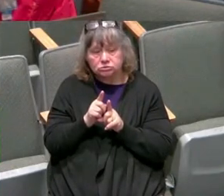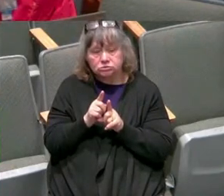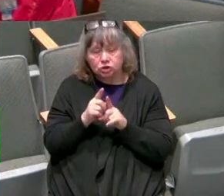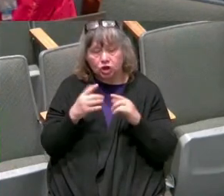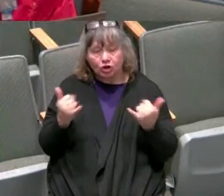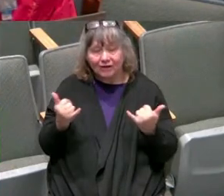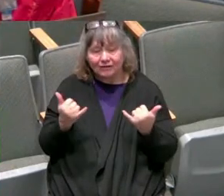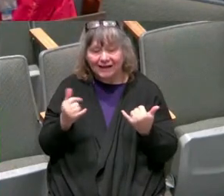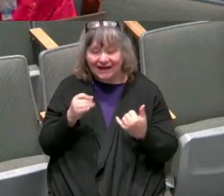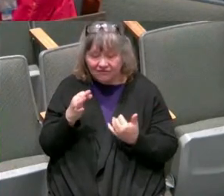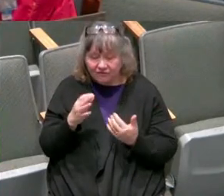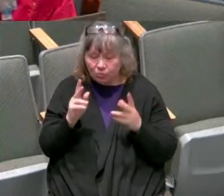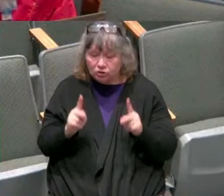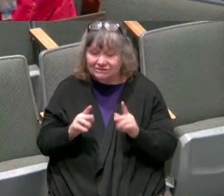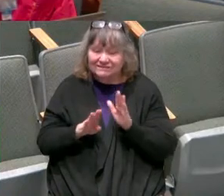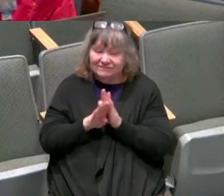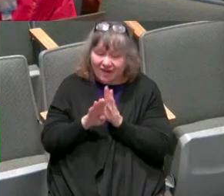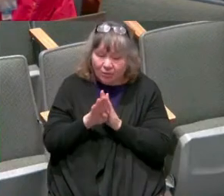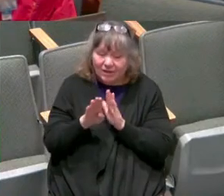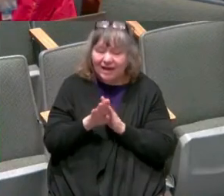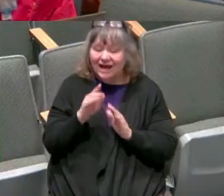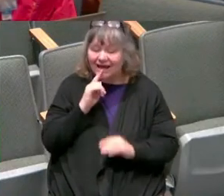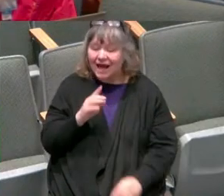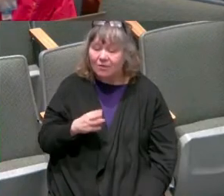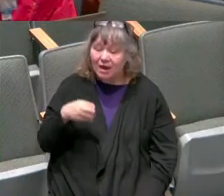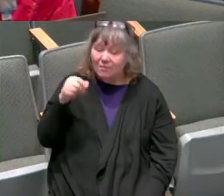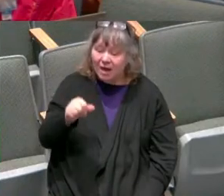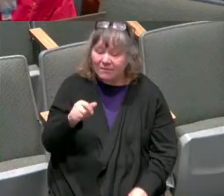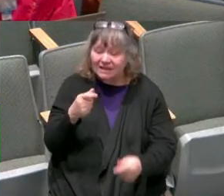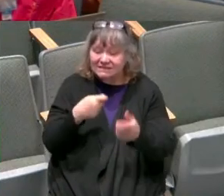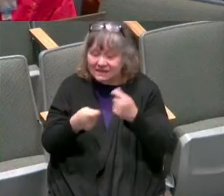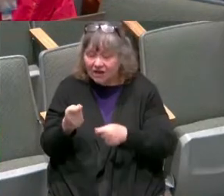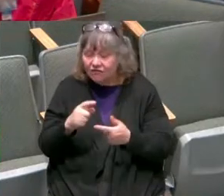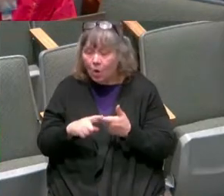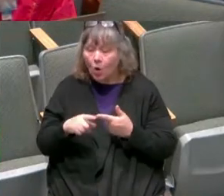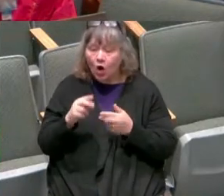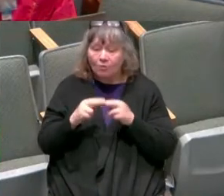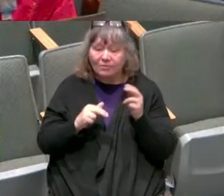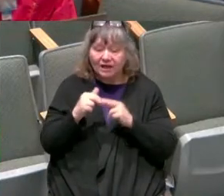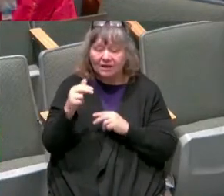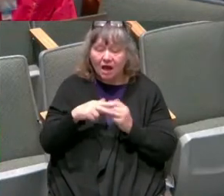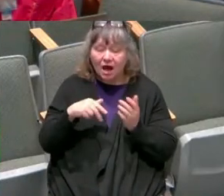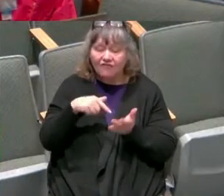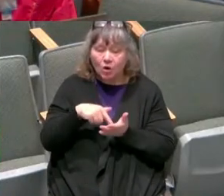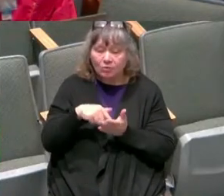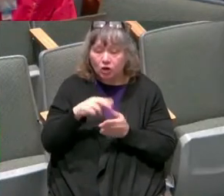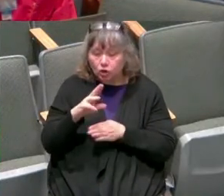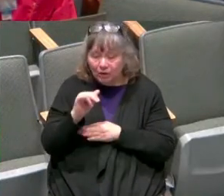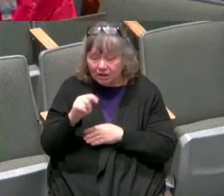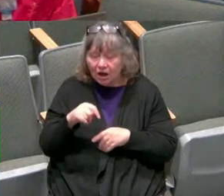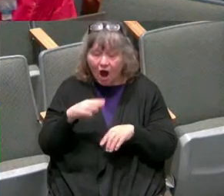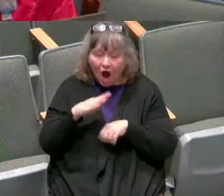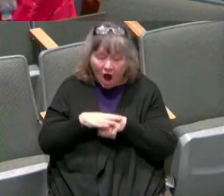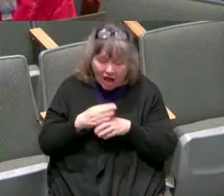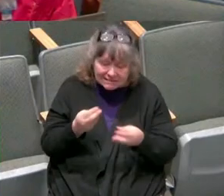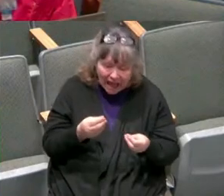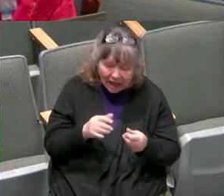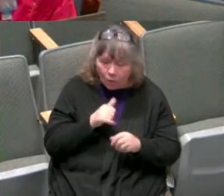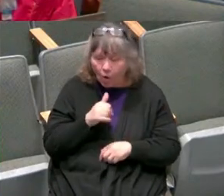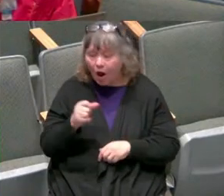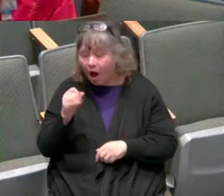currently a developer can can make a payment in lieu of they can build an affordable unit on site or build an affordable unit off-site